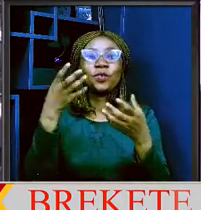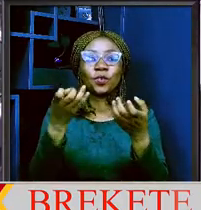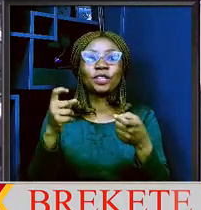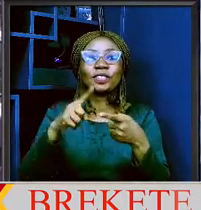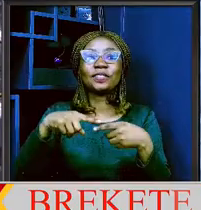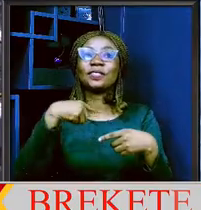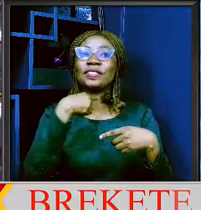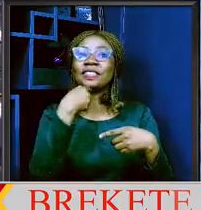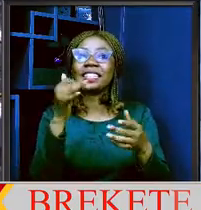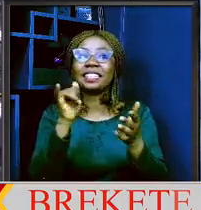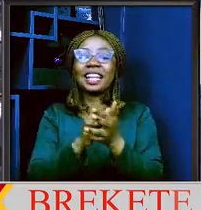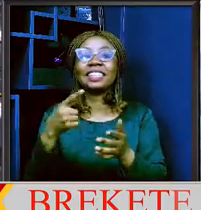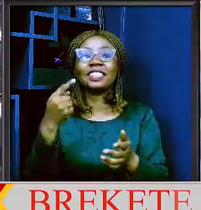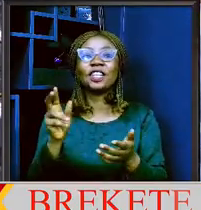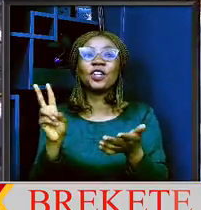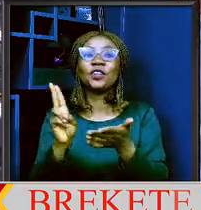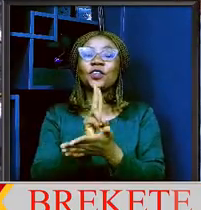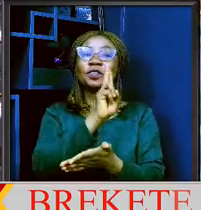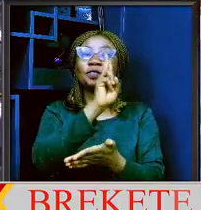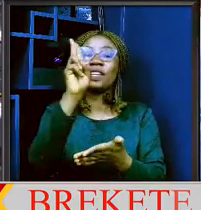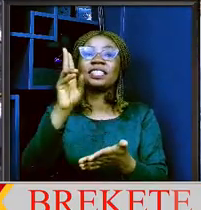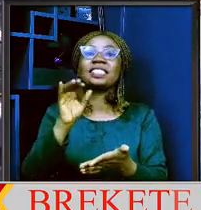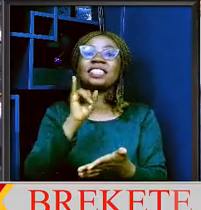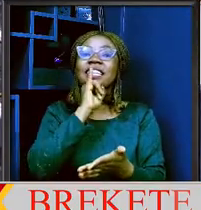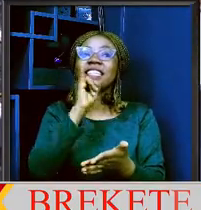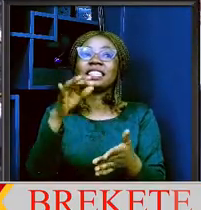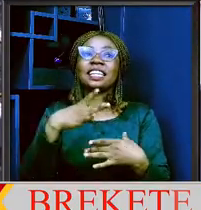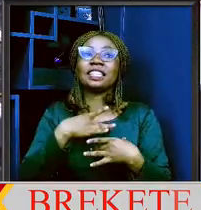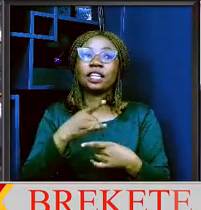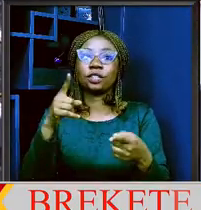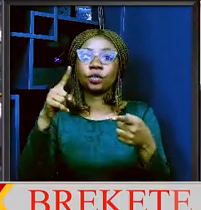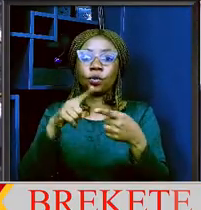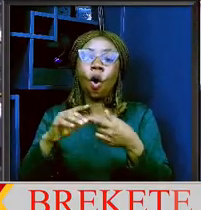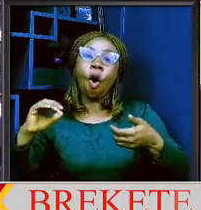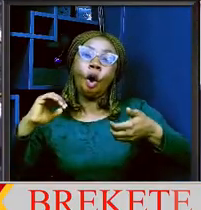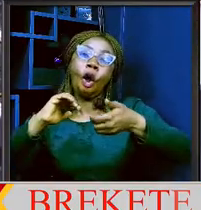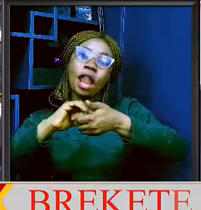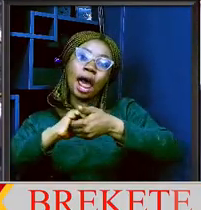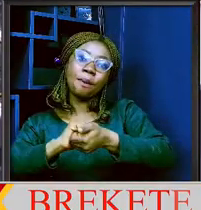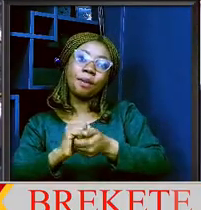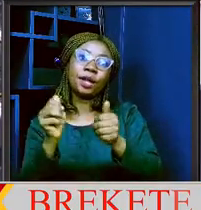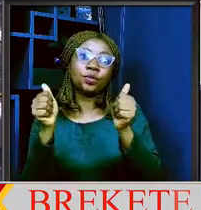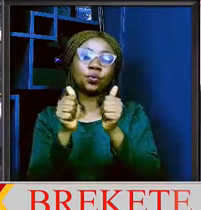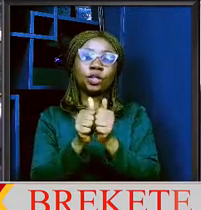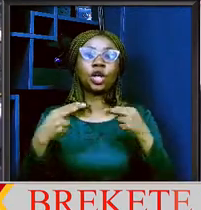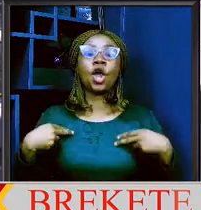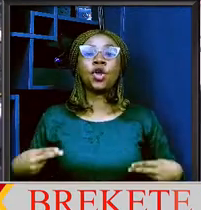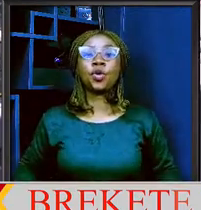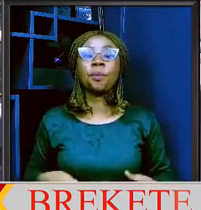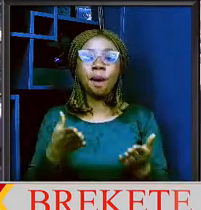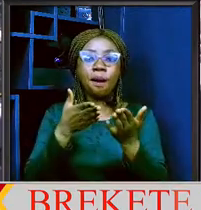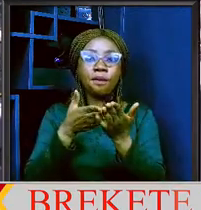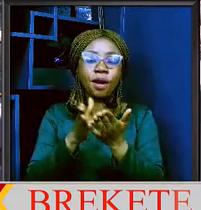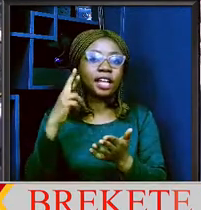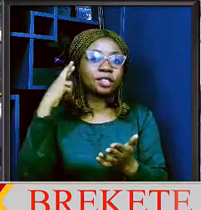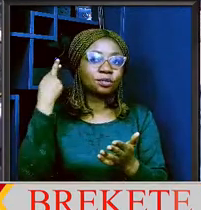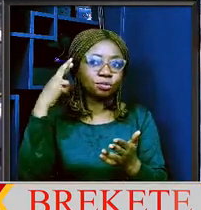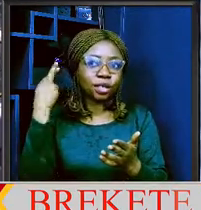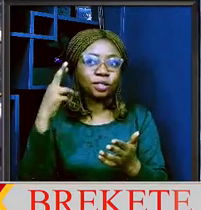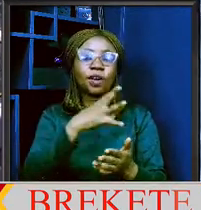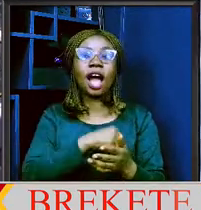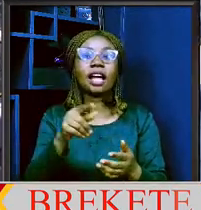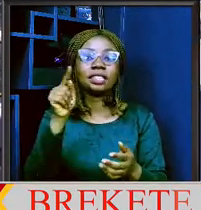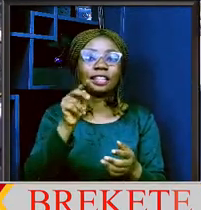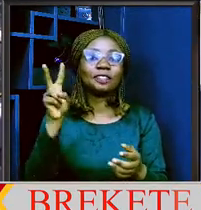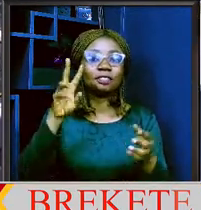that the university is actually interested in collaborating with the woman rights radio stroke